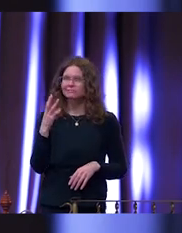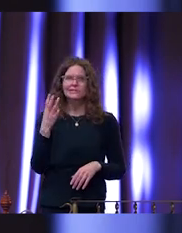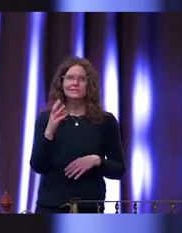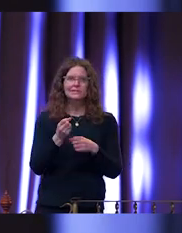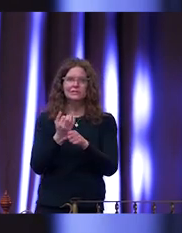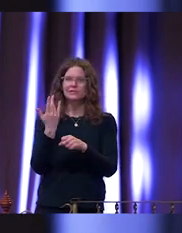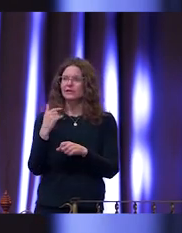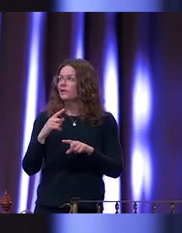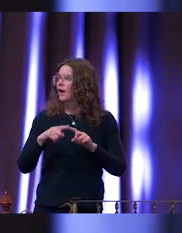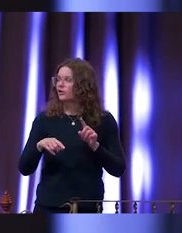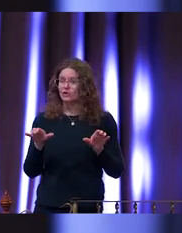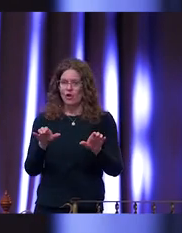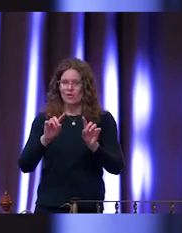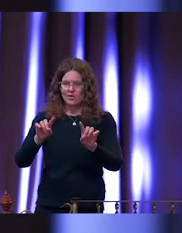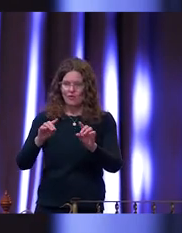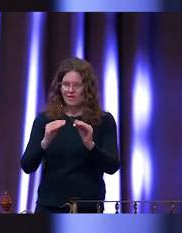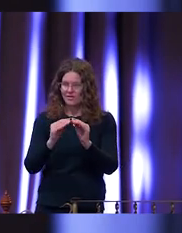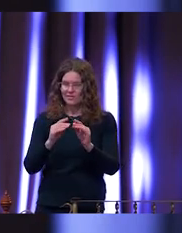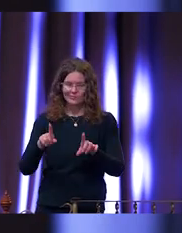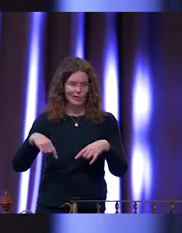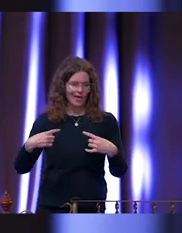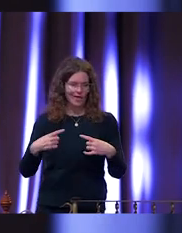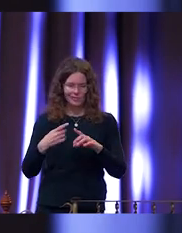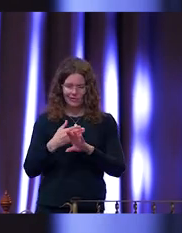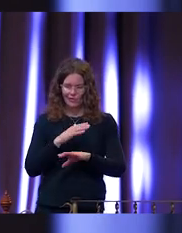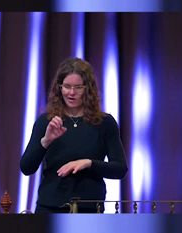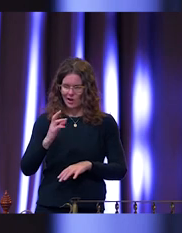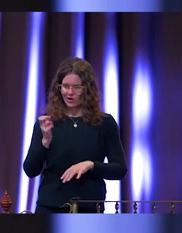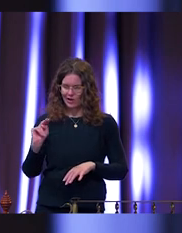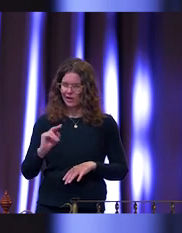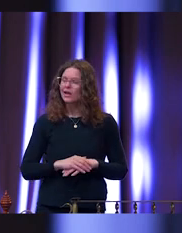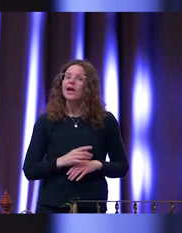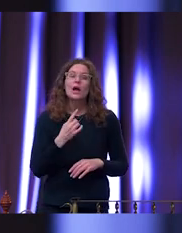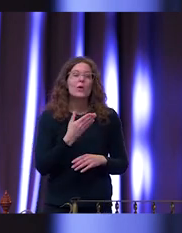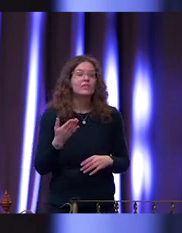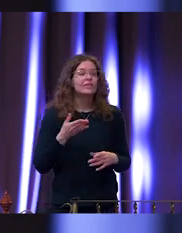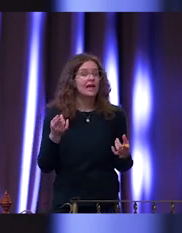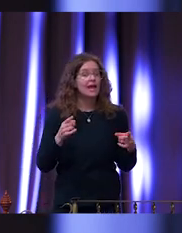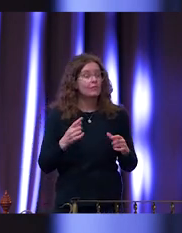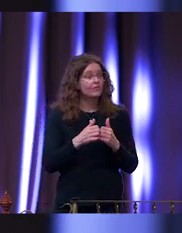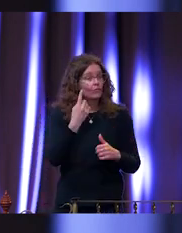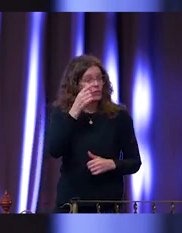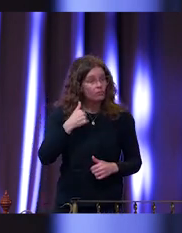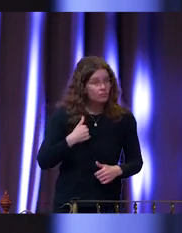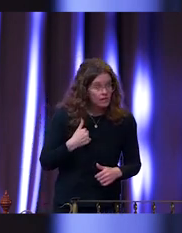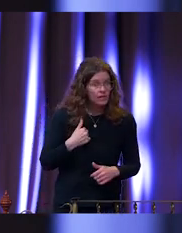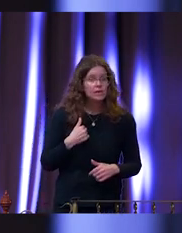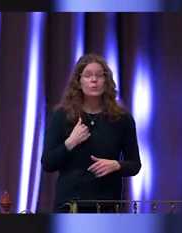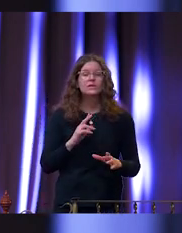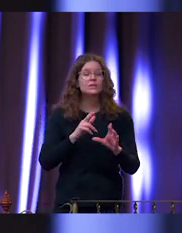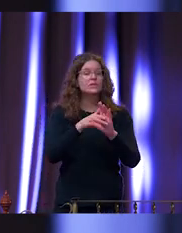couldn't let me do it anymore. So it's been a while before Erin. And one of the things that always stood out to me as a